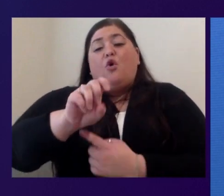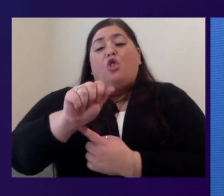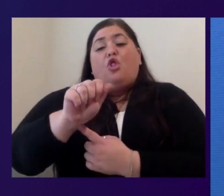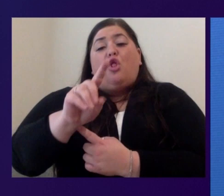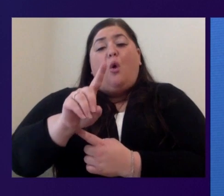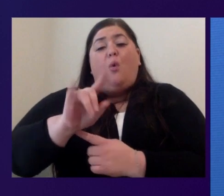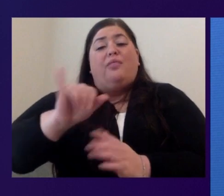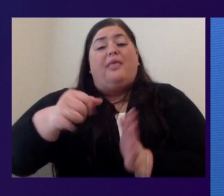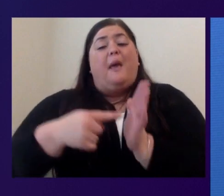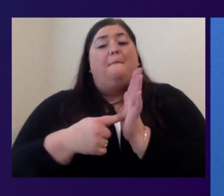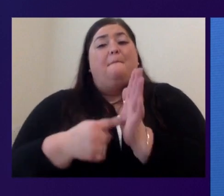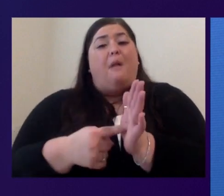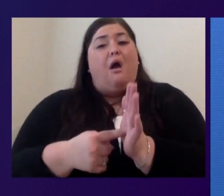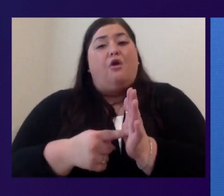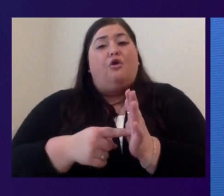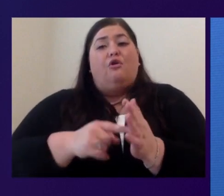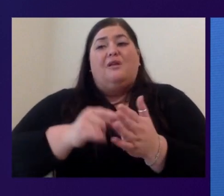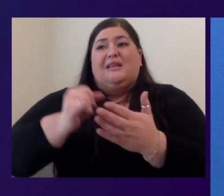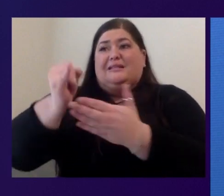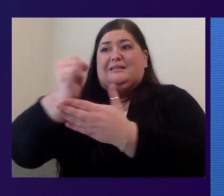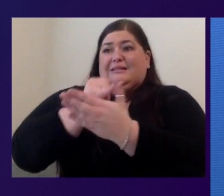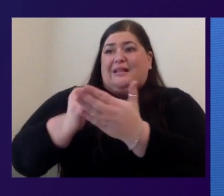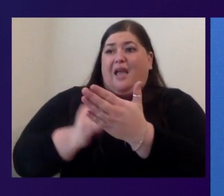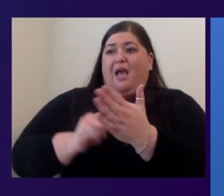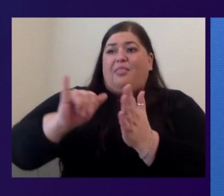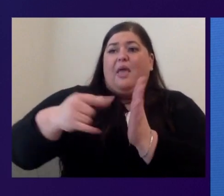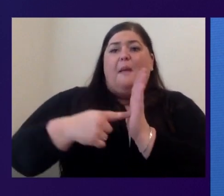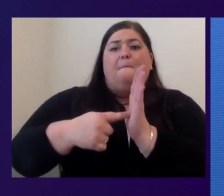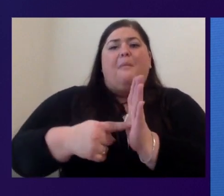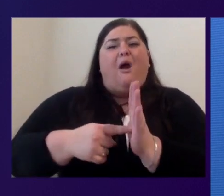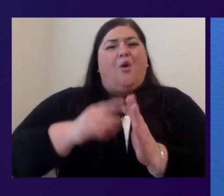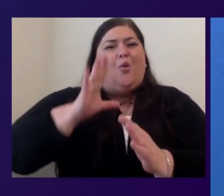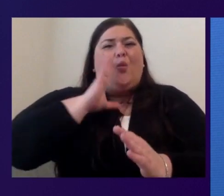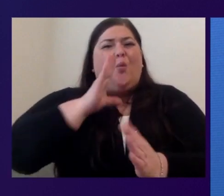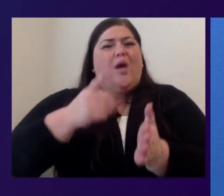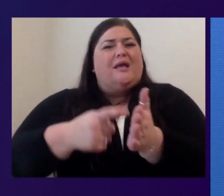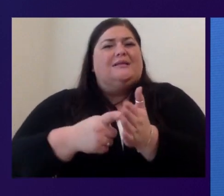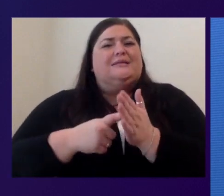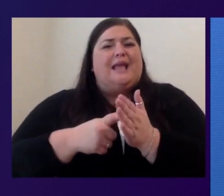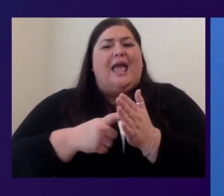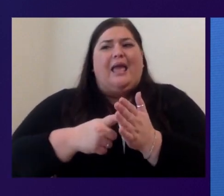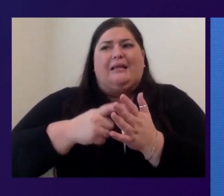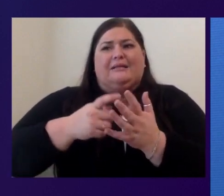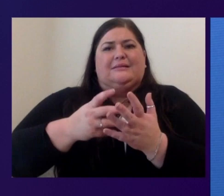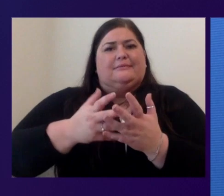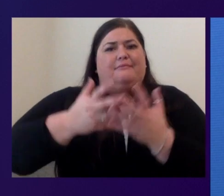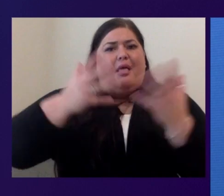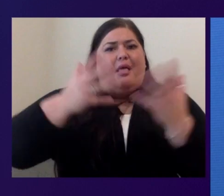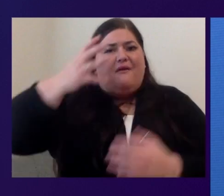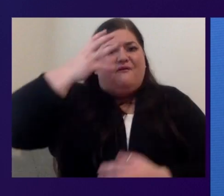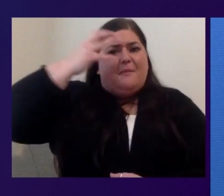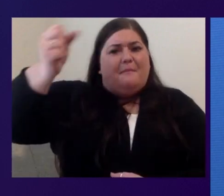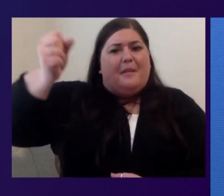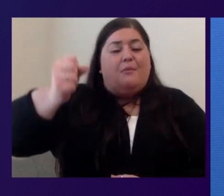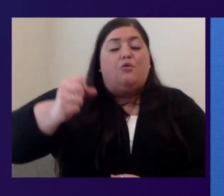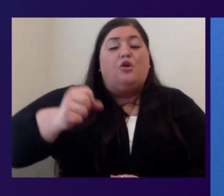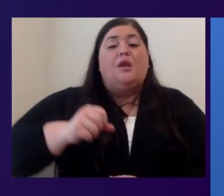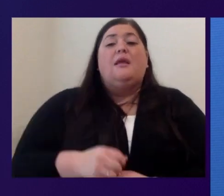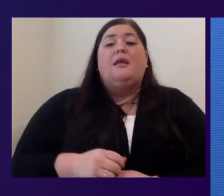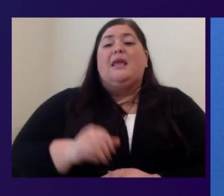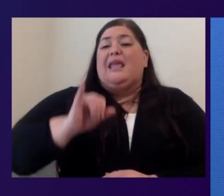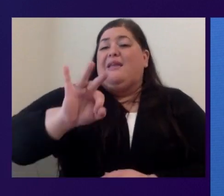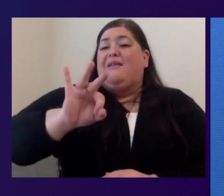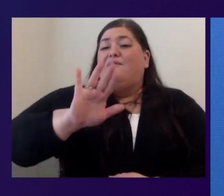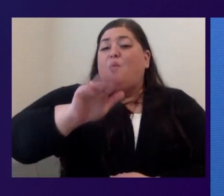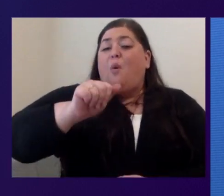which designs that model, then you need a lot of memory. You can take memory optimized instances. And as Jeff mentioned, if your application